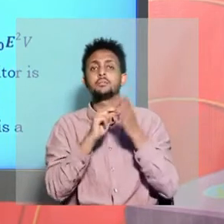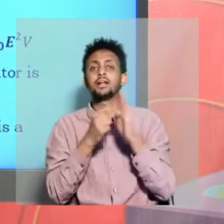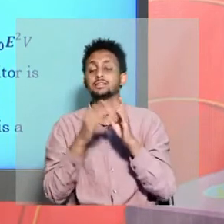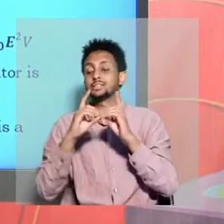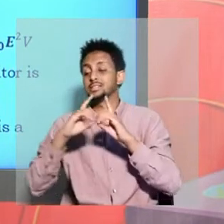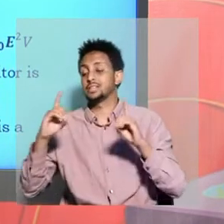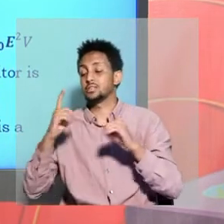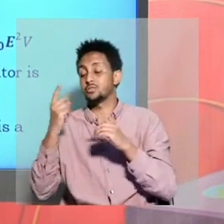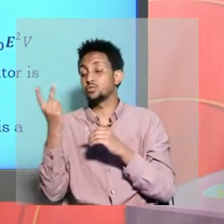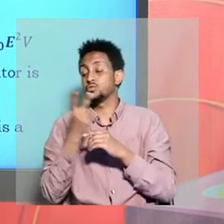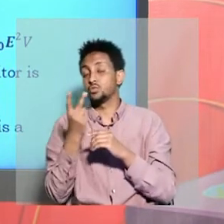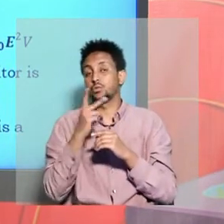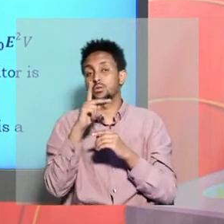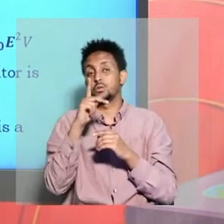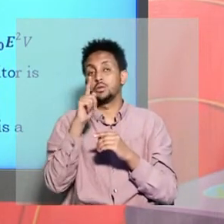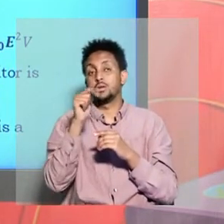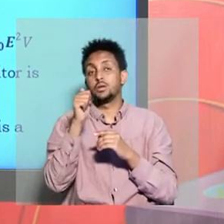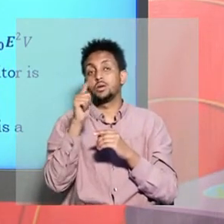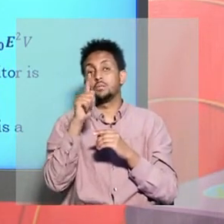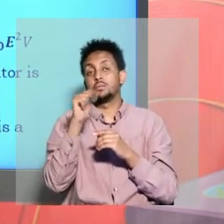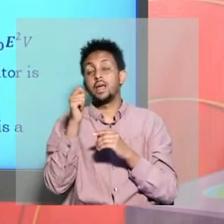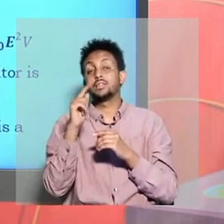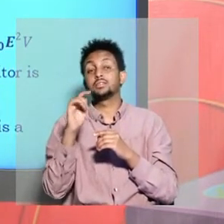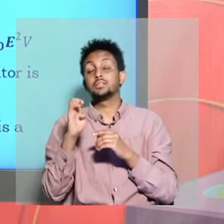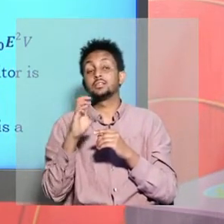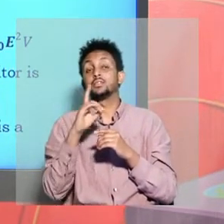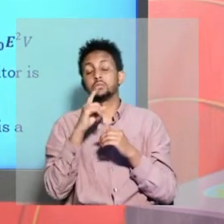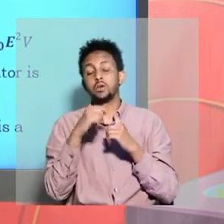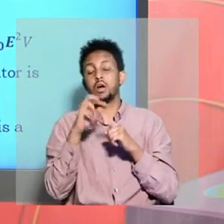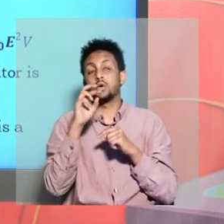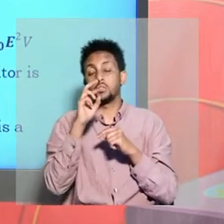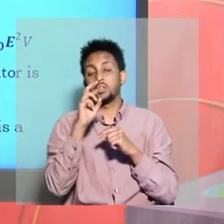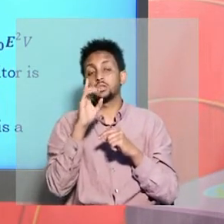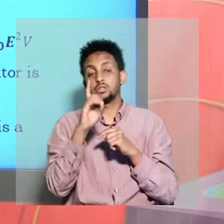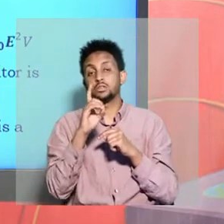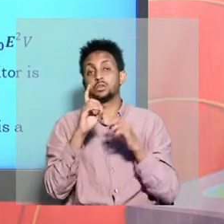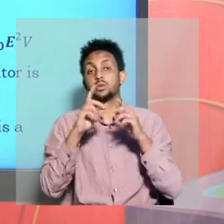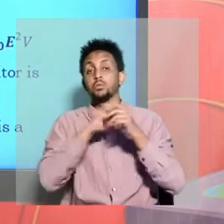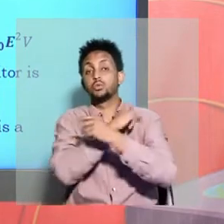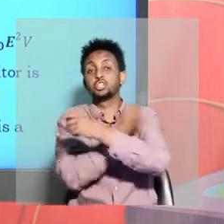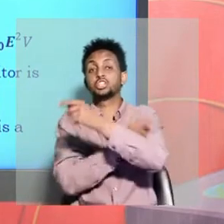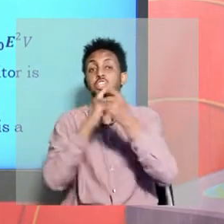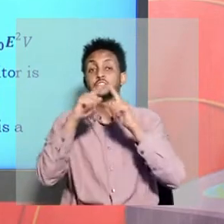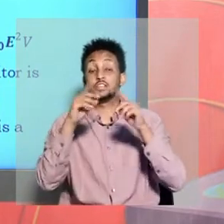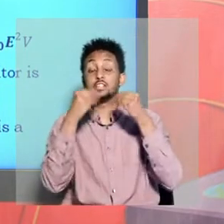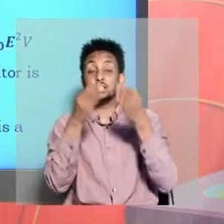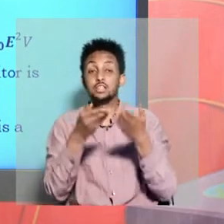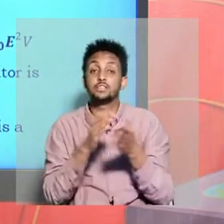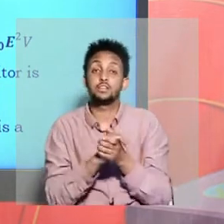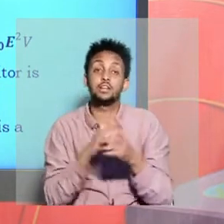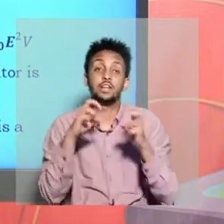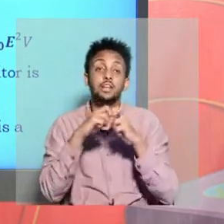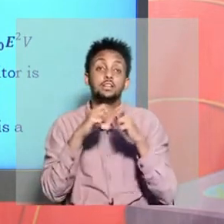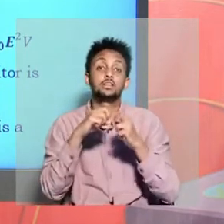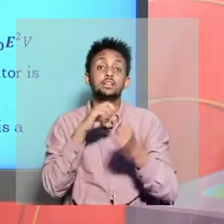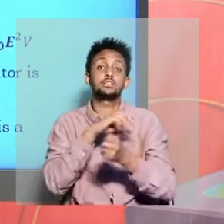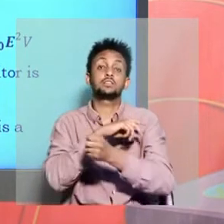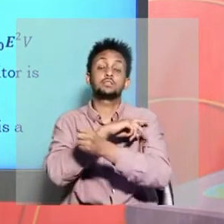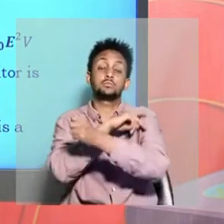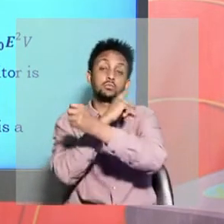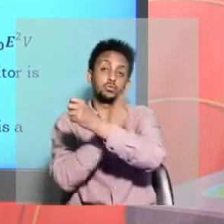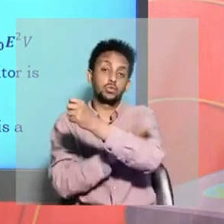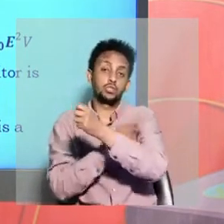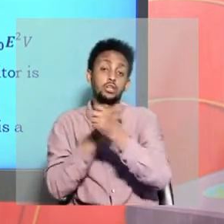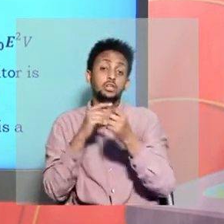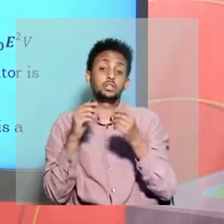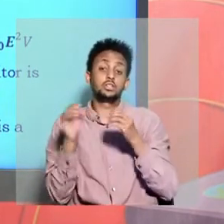distance between the two plates. Instead of using R, you can use D. So the potential difference can be given as electric field strength times D.